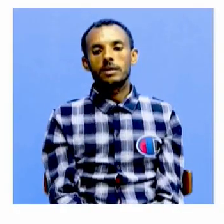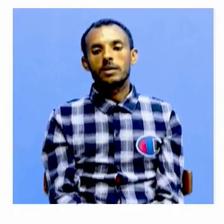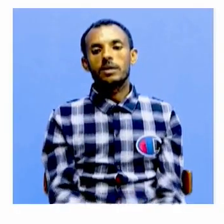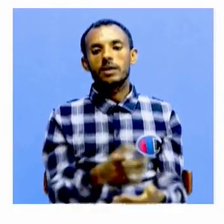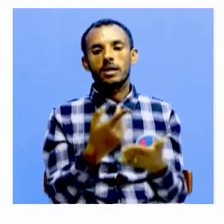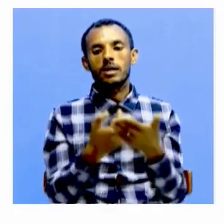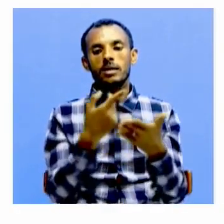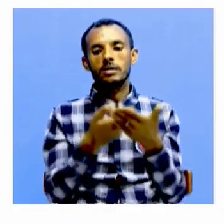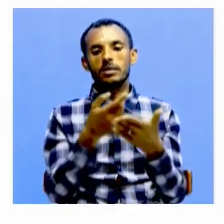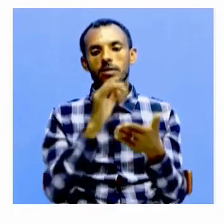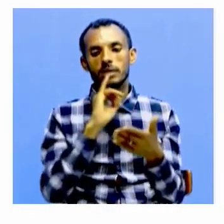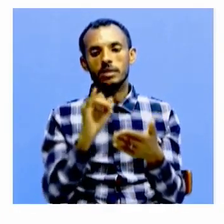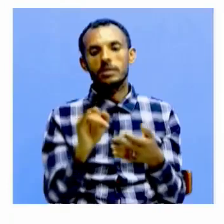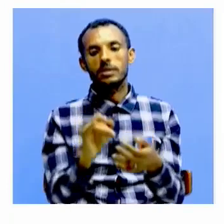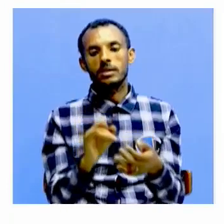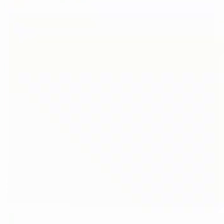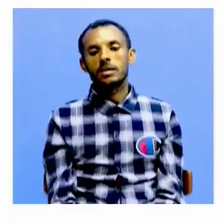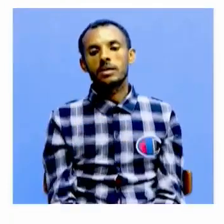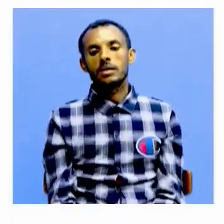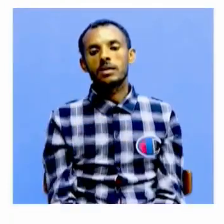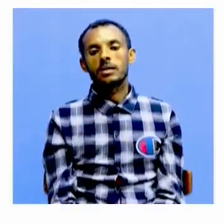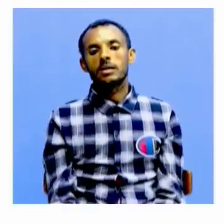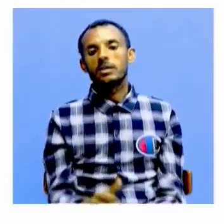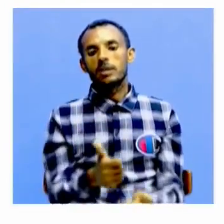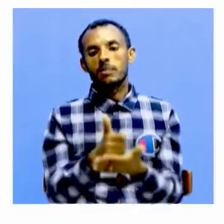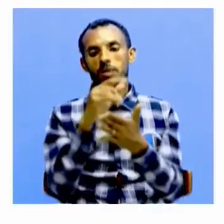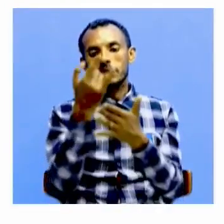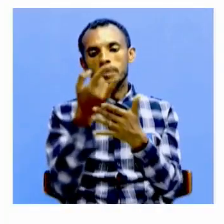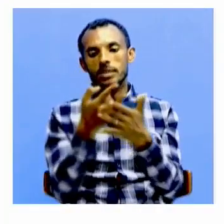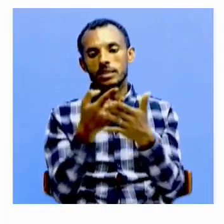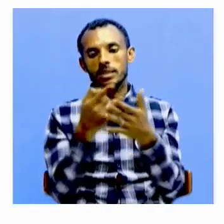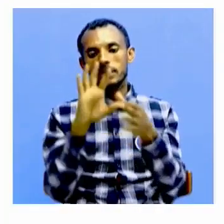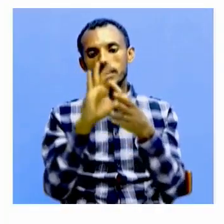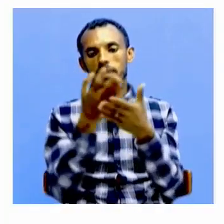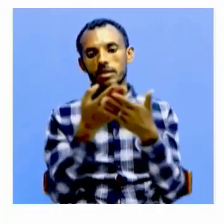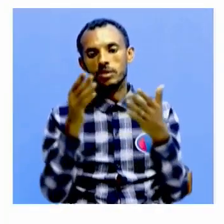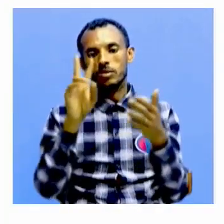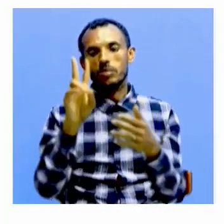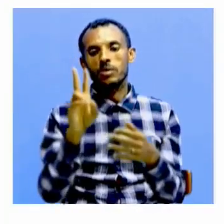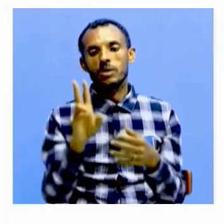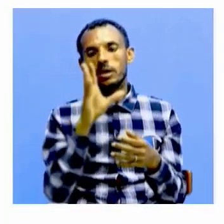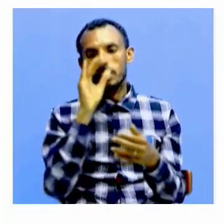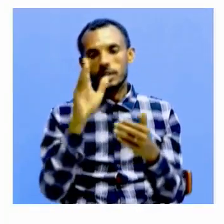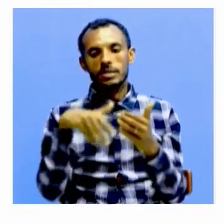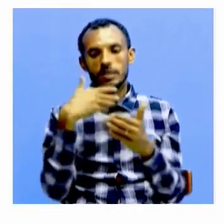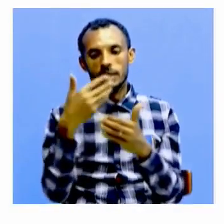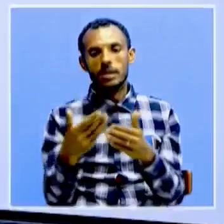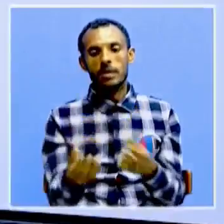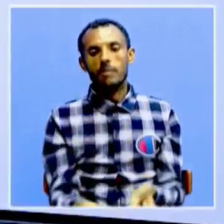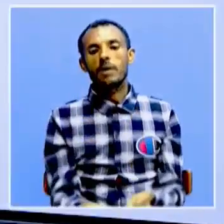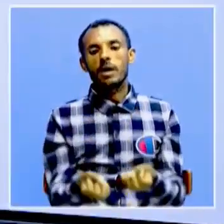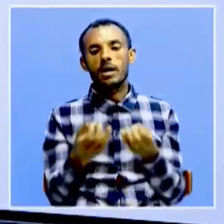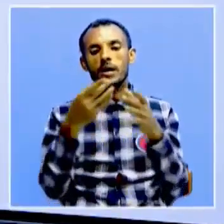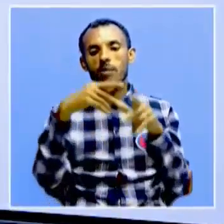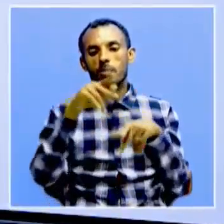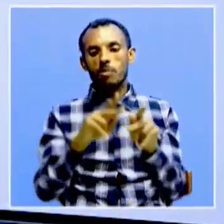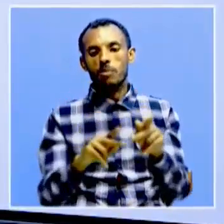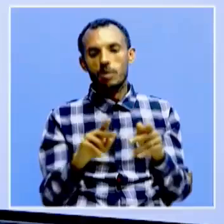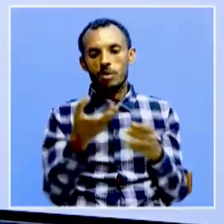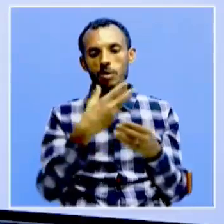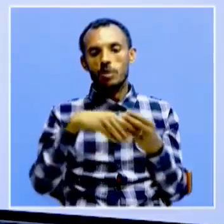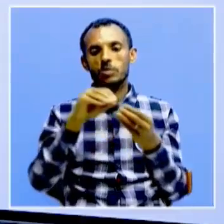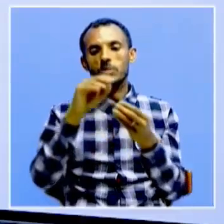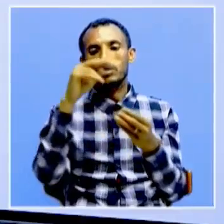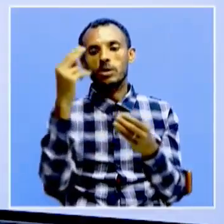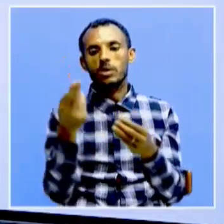Here, this one is supporting sentence 2. Then, many people also use